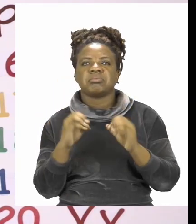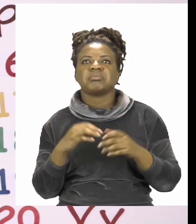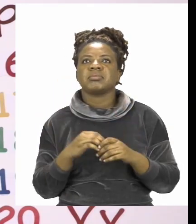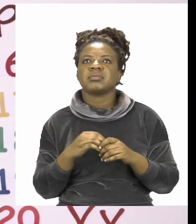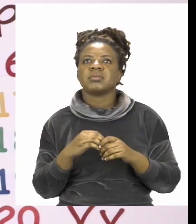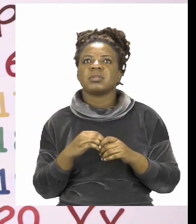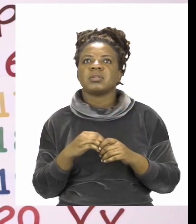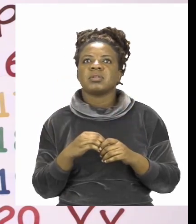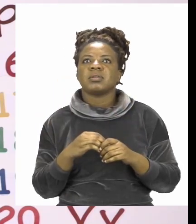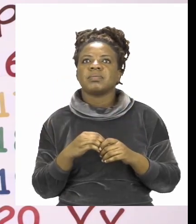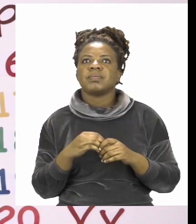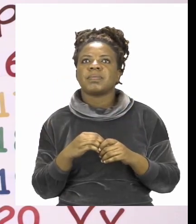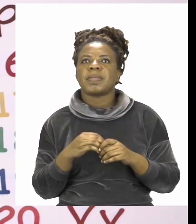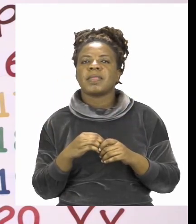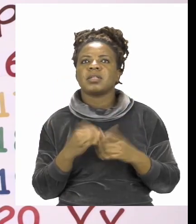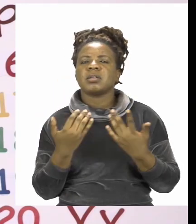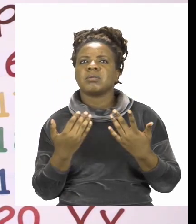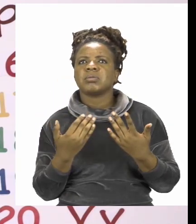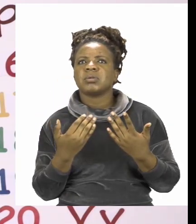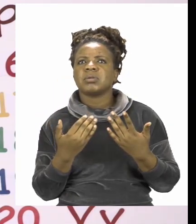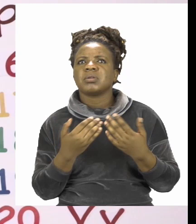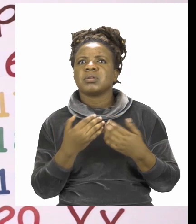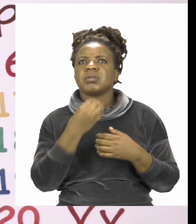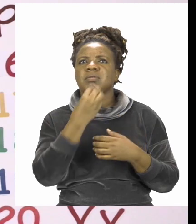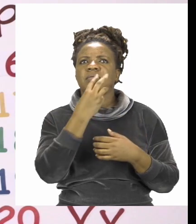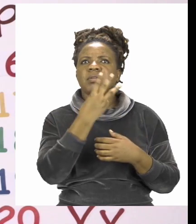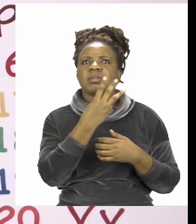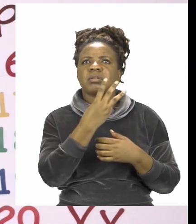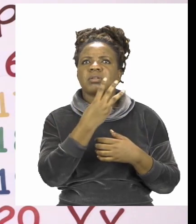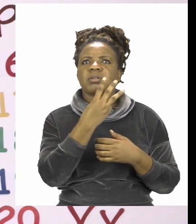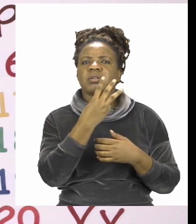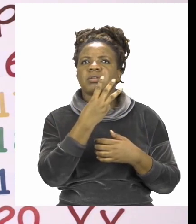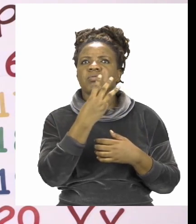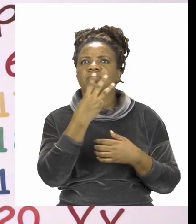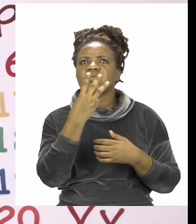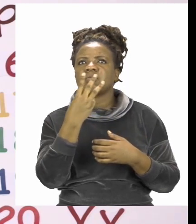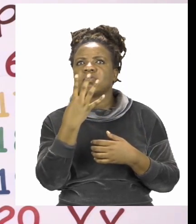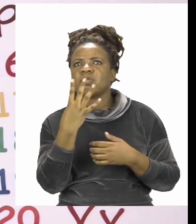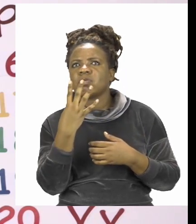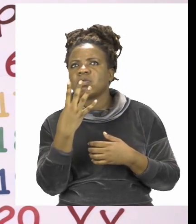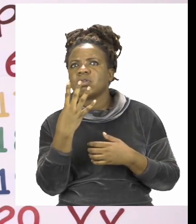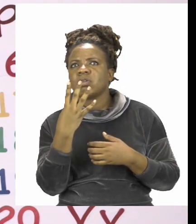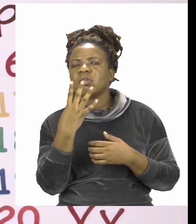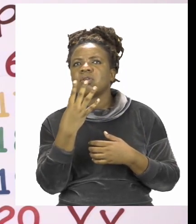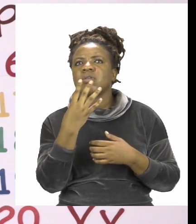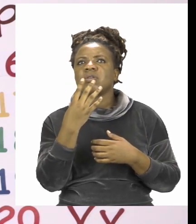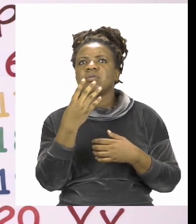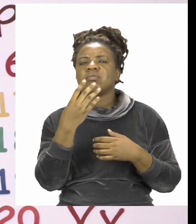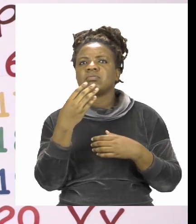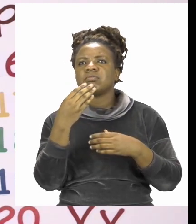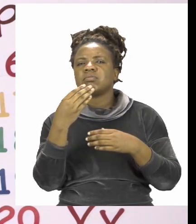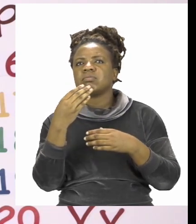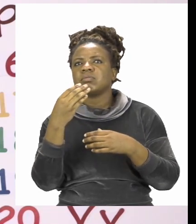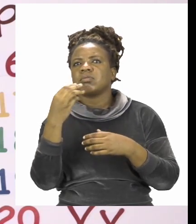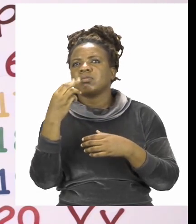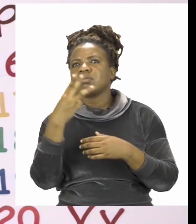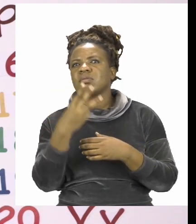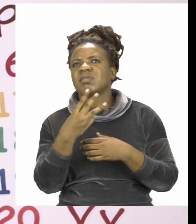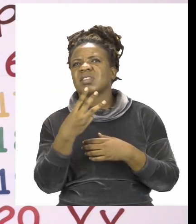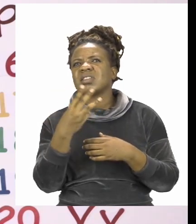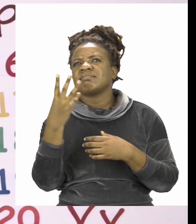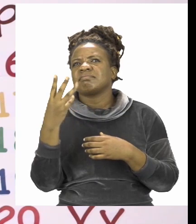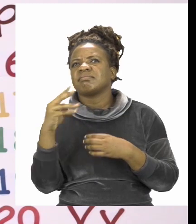find out what is the difference between 34 and 36. Now we're going to try and